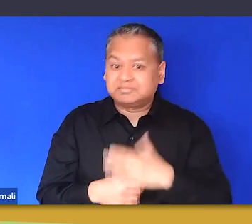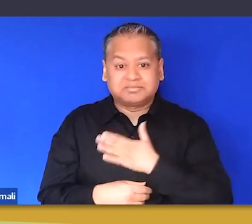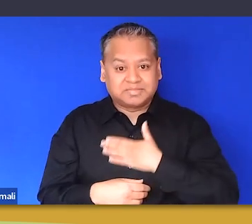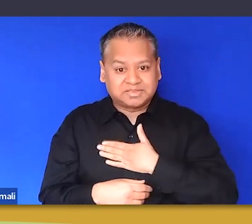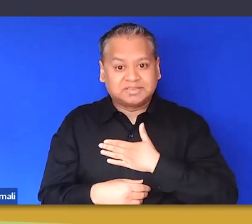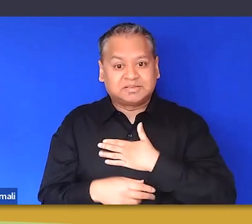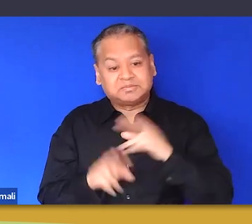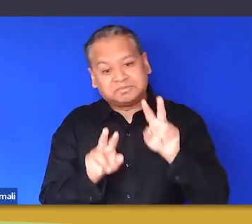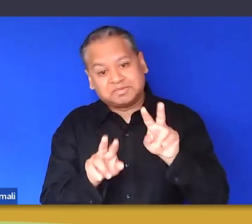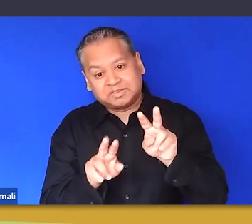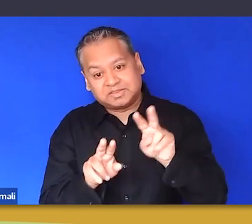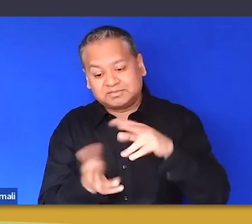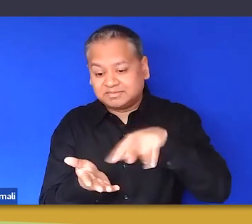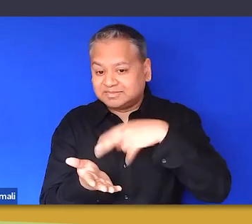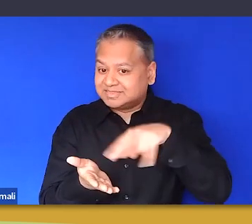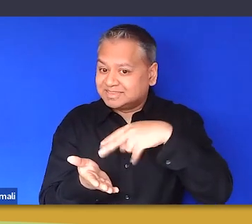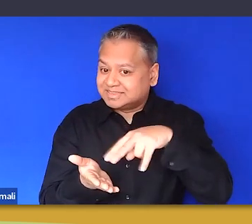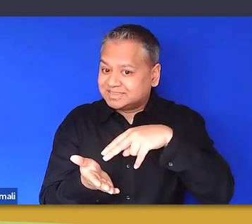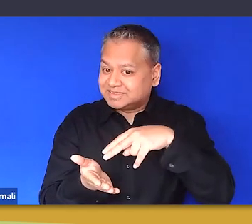event.